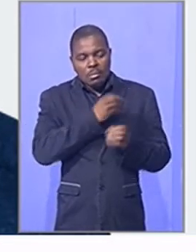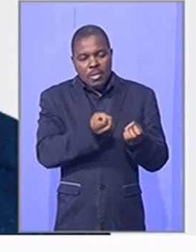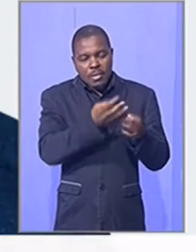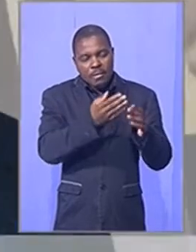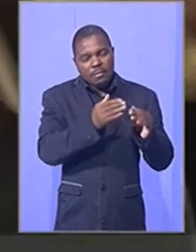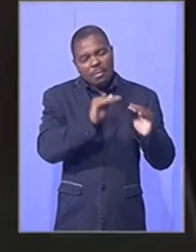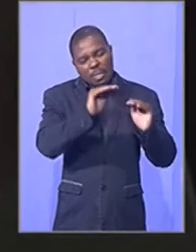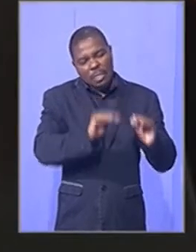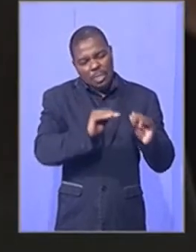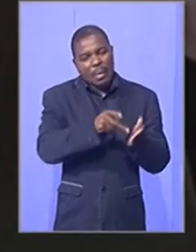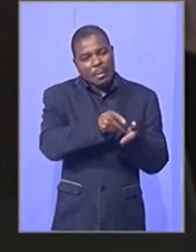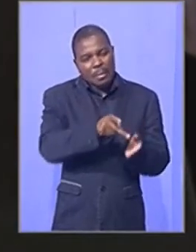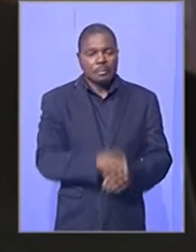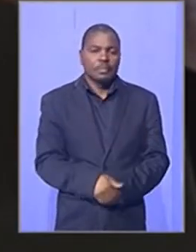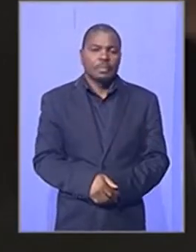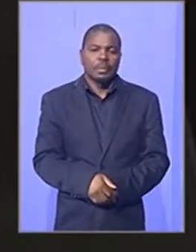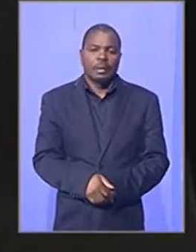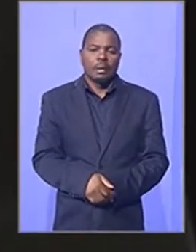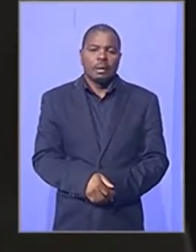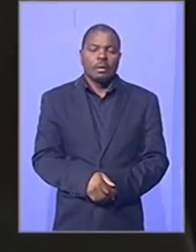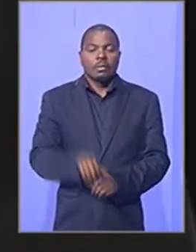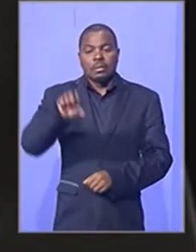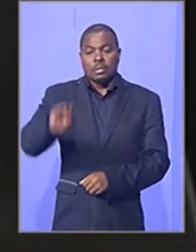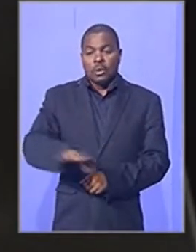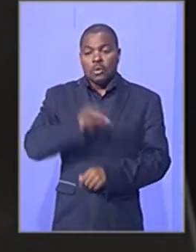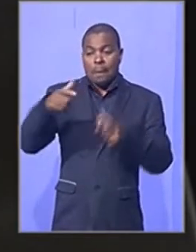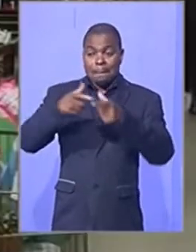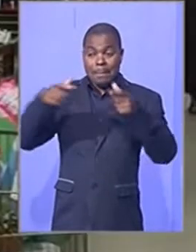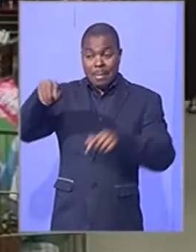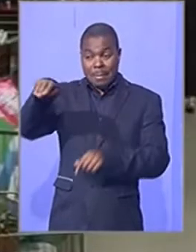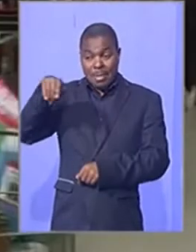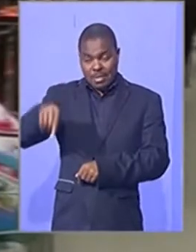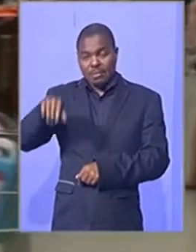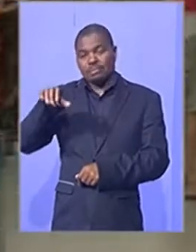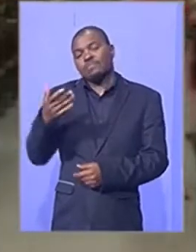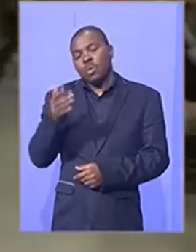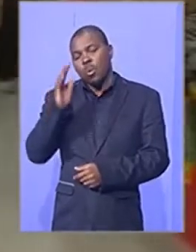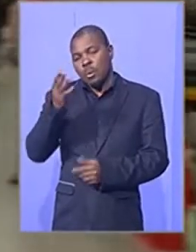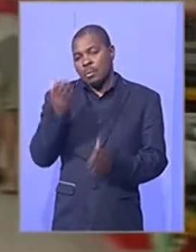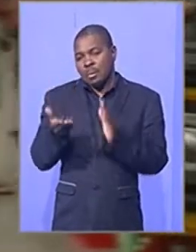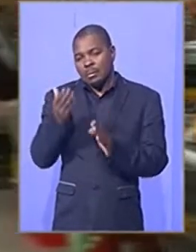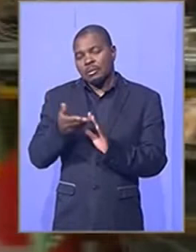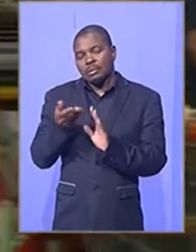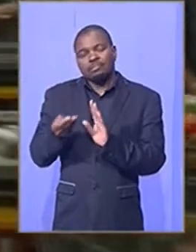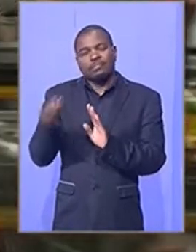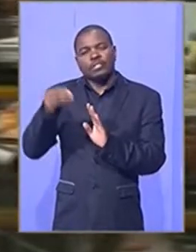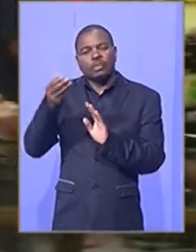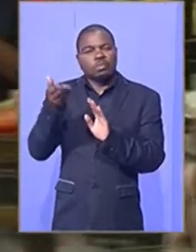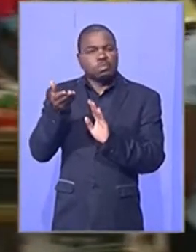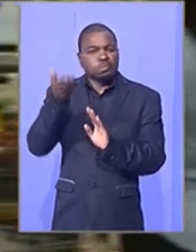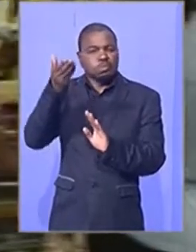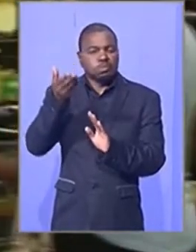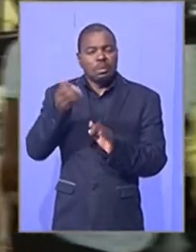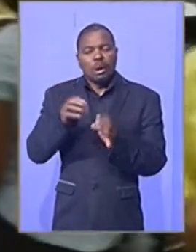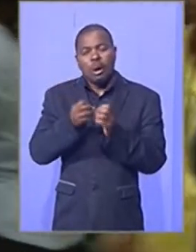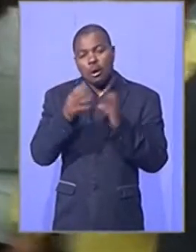lower prices. Go letetše gore banka ya reserve ka Afrika Borwa e ka itemogela tlhatlogo ya inflation go ya go